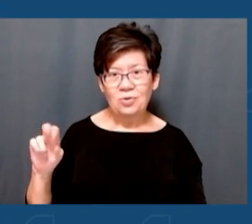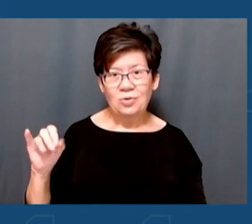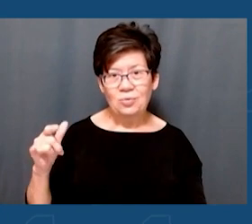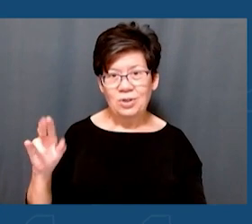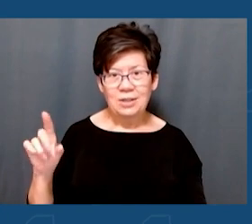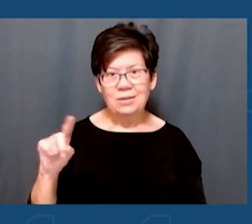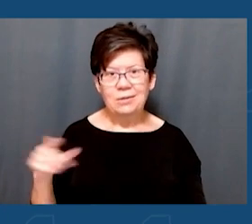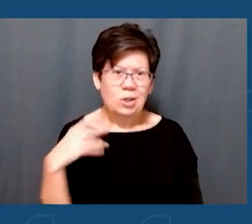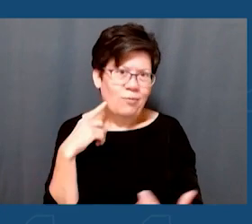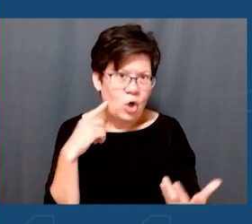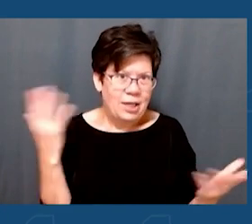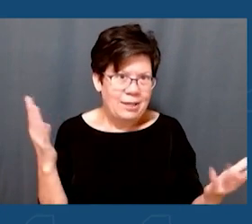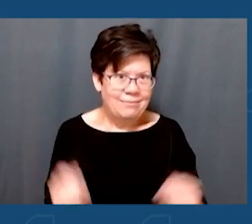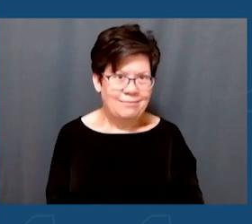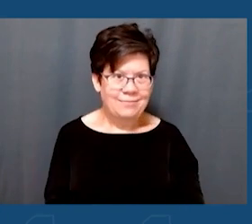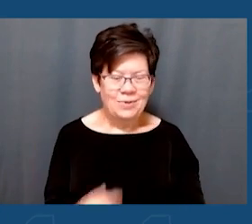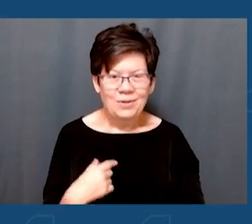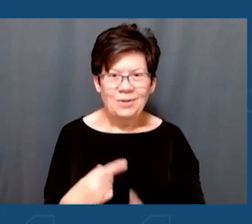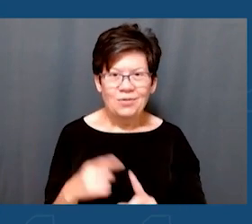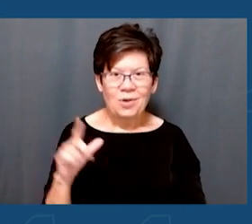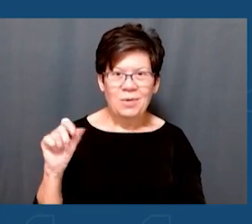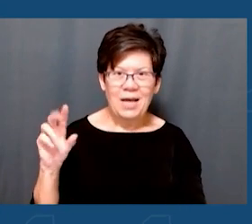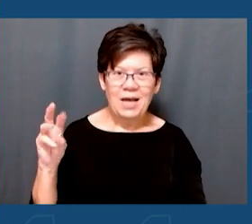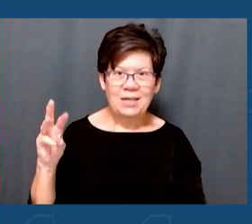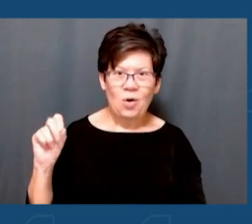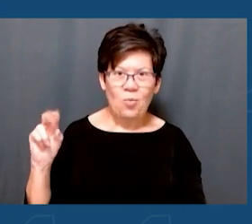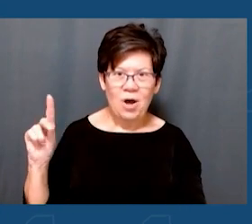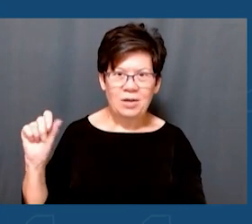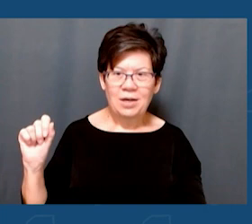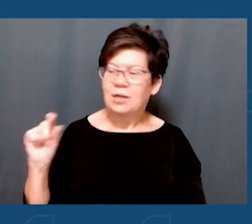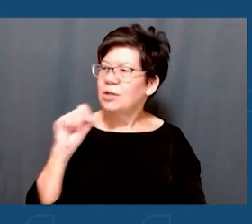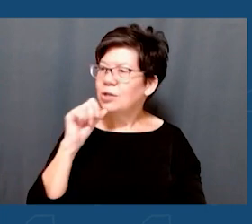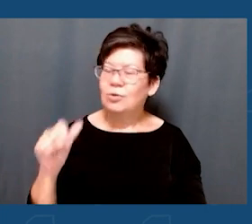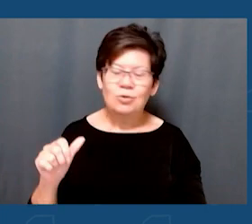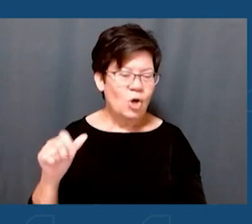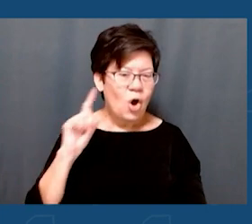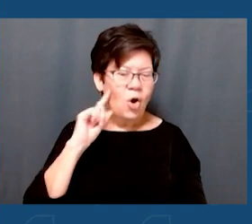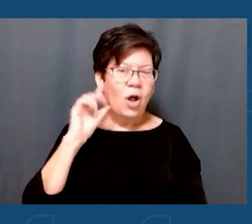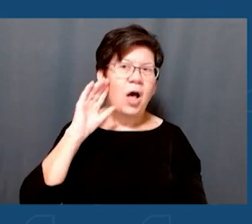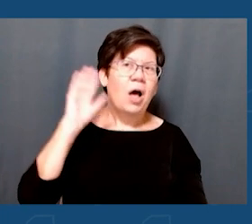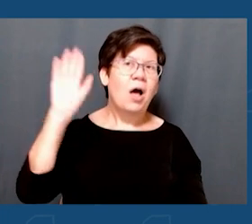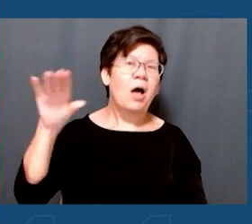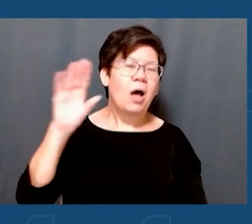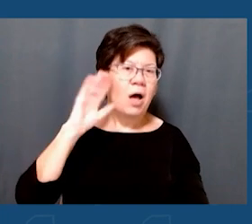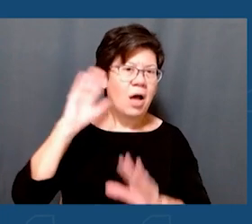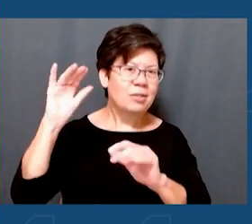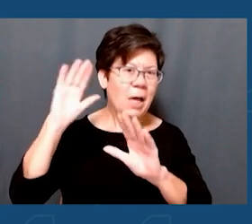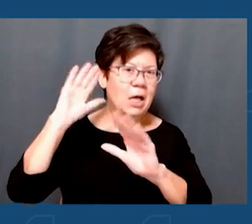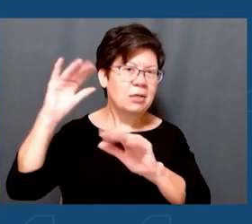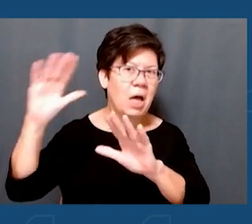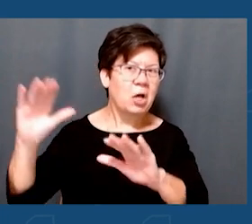heard it, we're from Lackawanna. Don't ever underestimate anyone from Lackawanna.